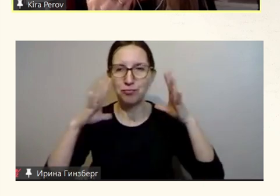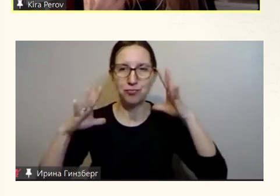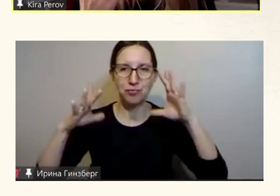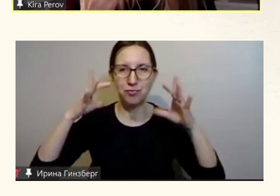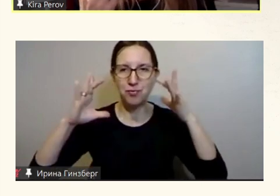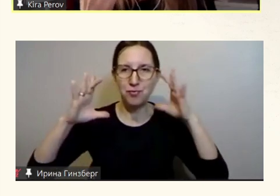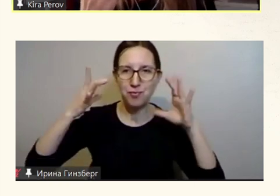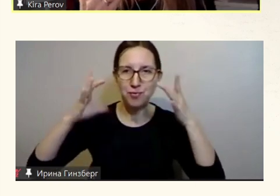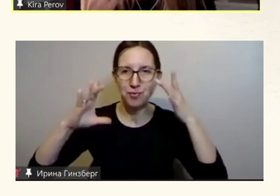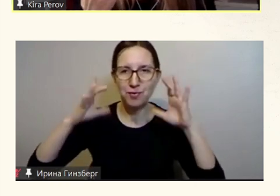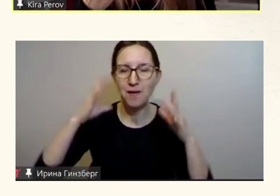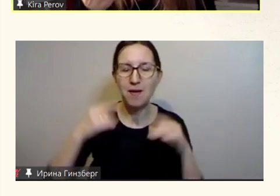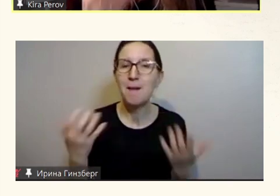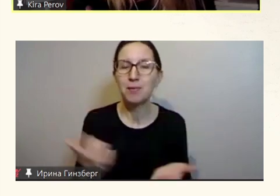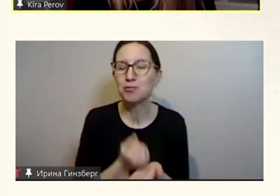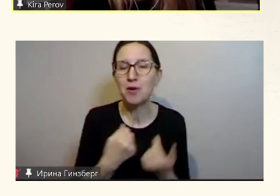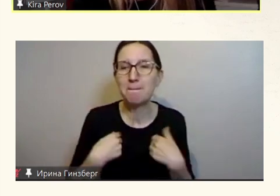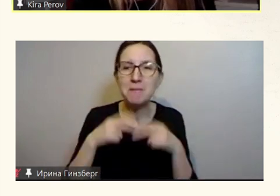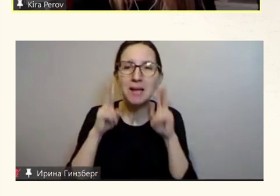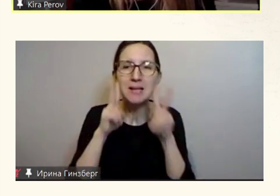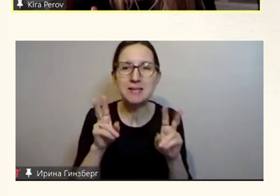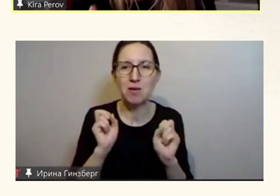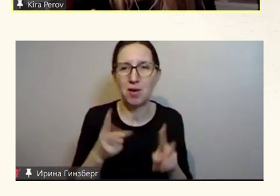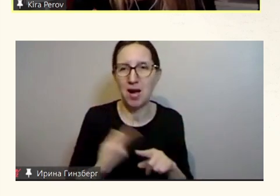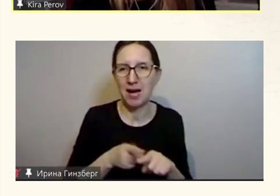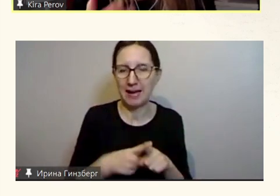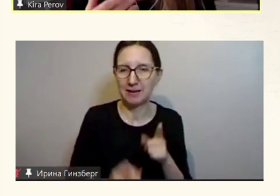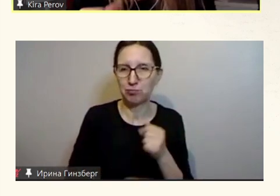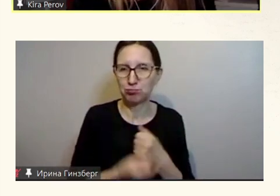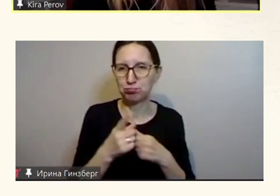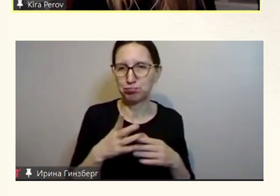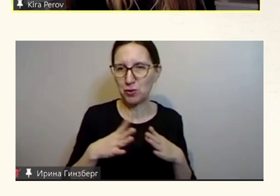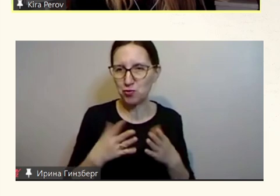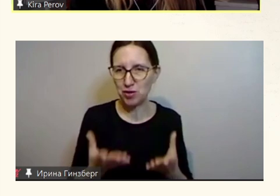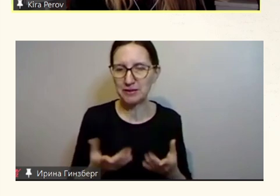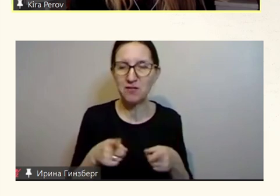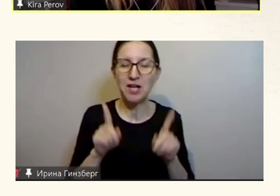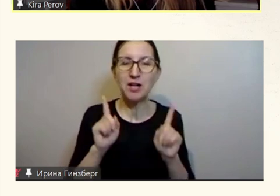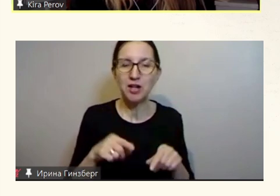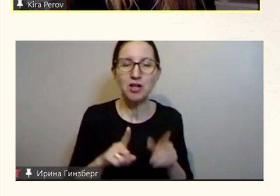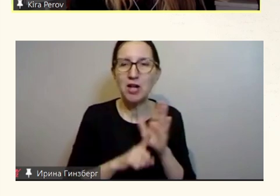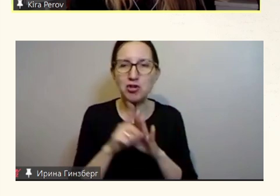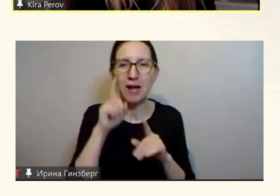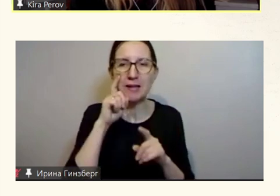it. But then you realize that it's actually the reflection that we're shooting.